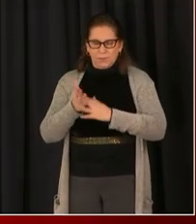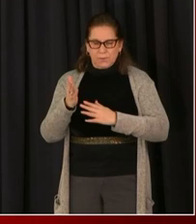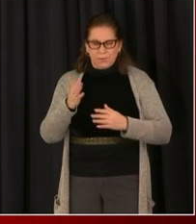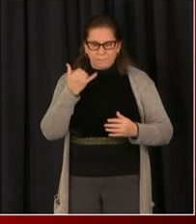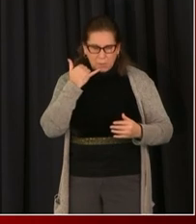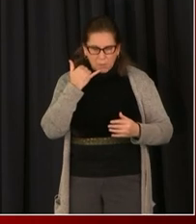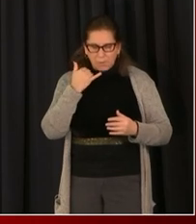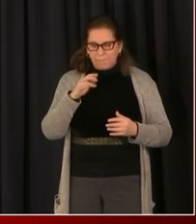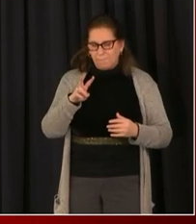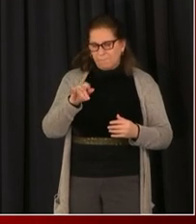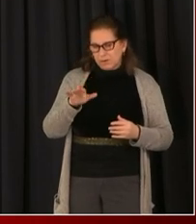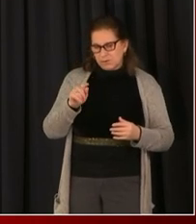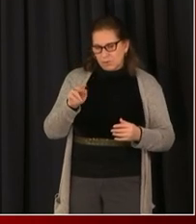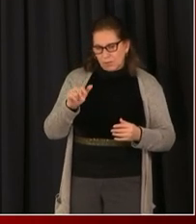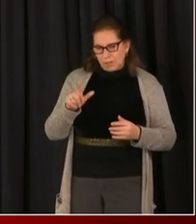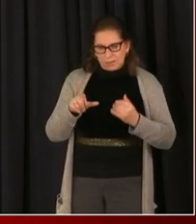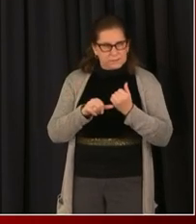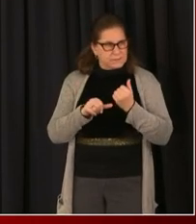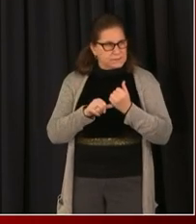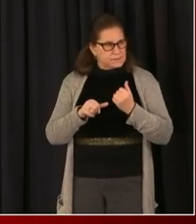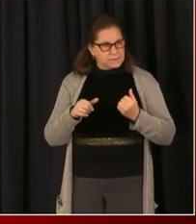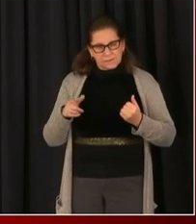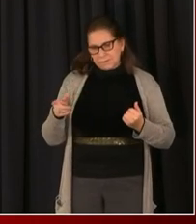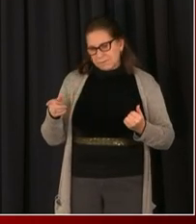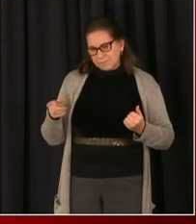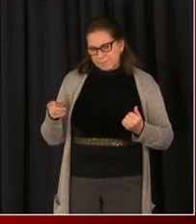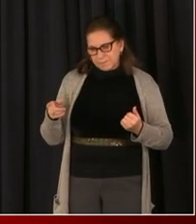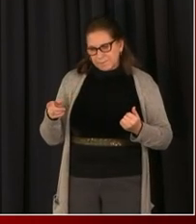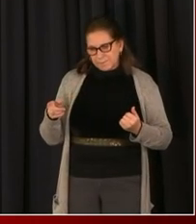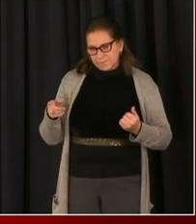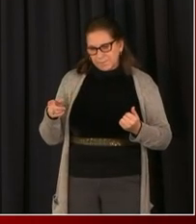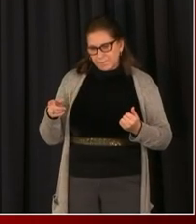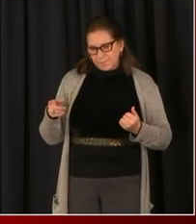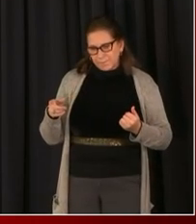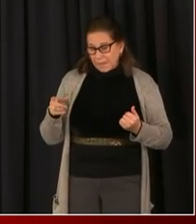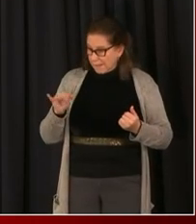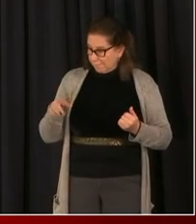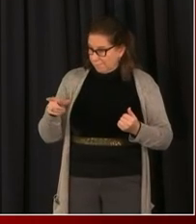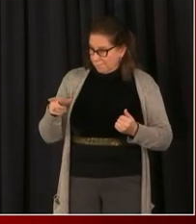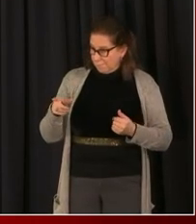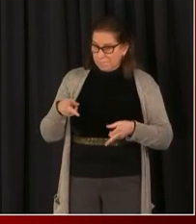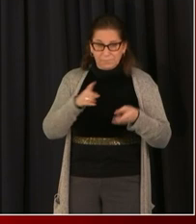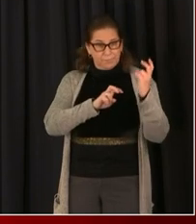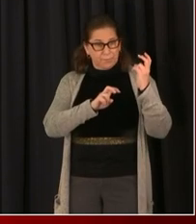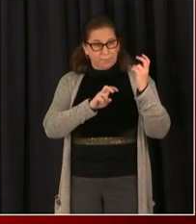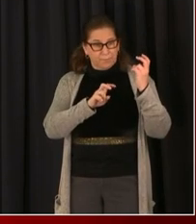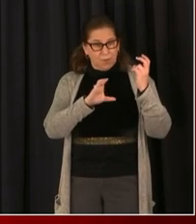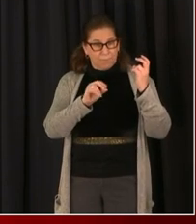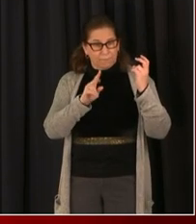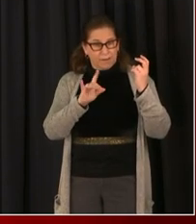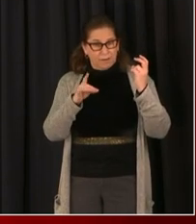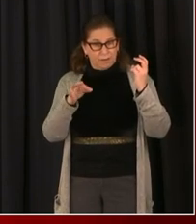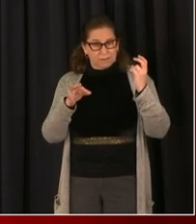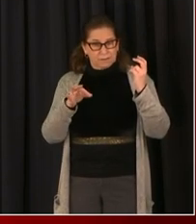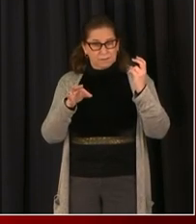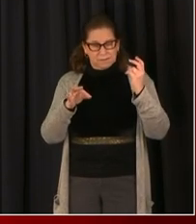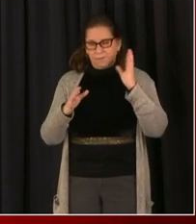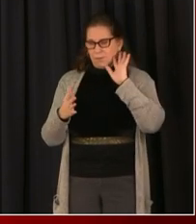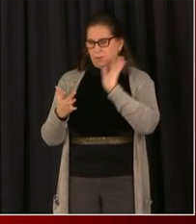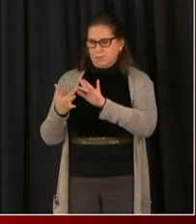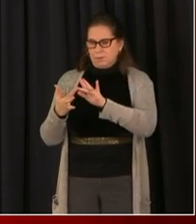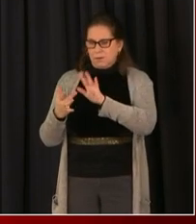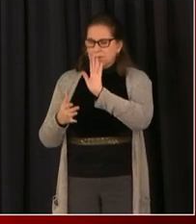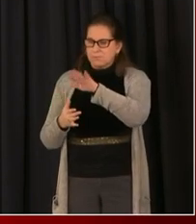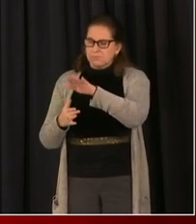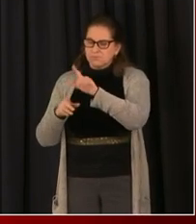We allow people to have a daily touch with our contact tracers to check in on them if they're a positive case or if they're a close contact. And we